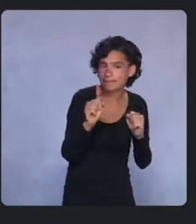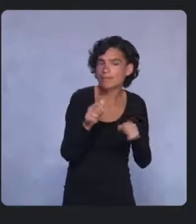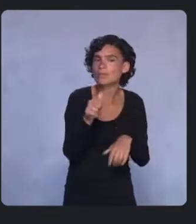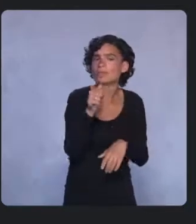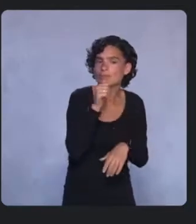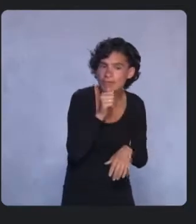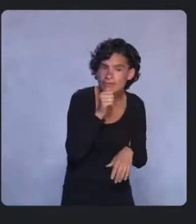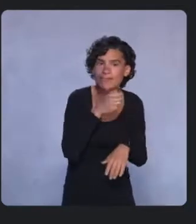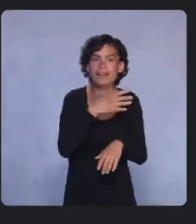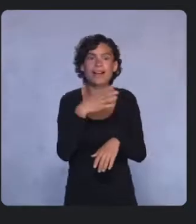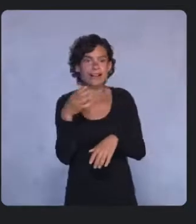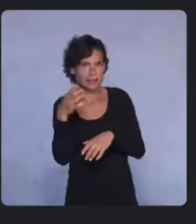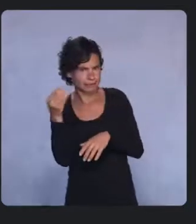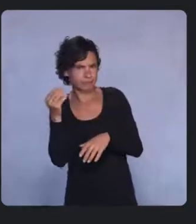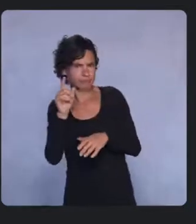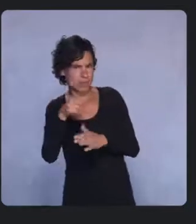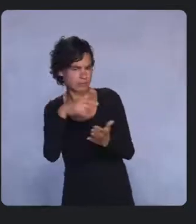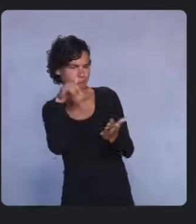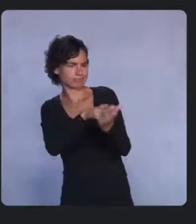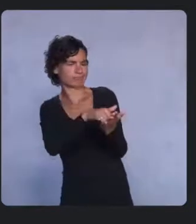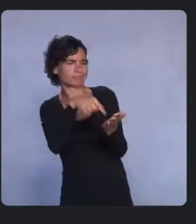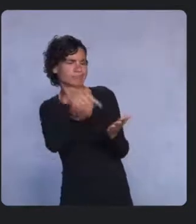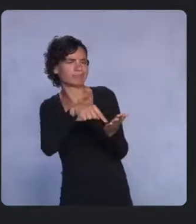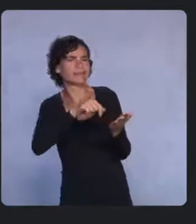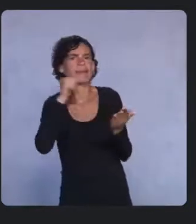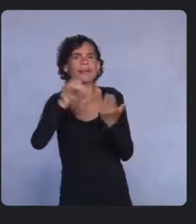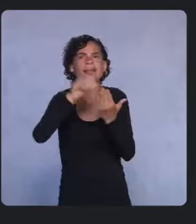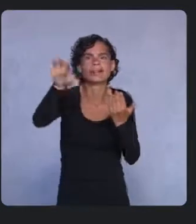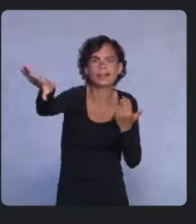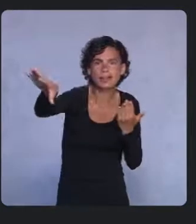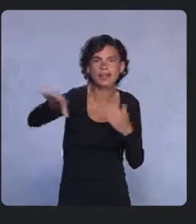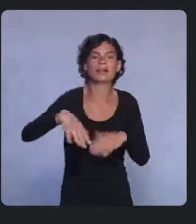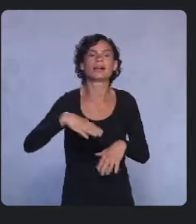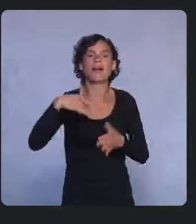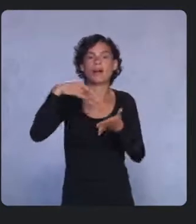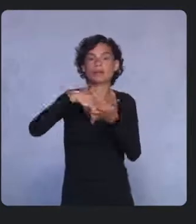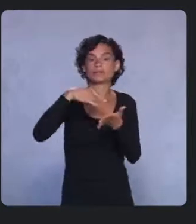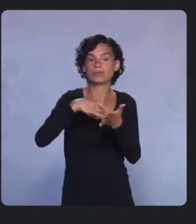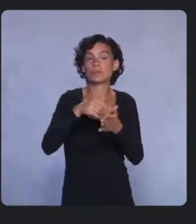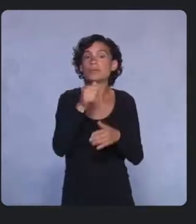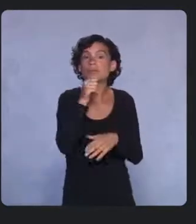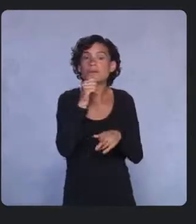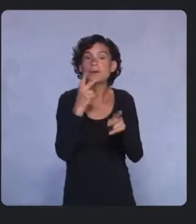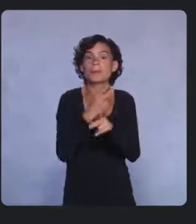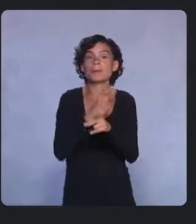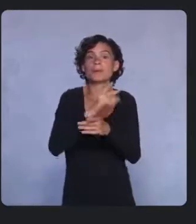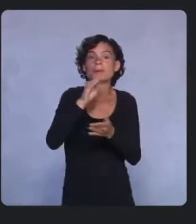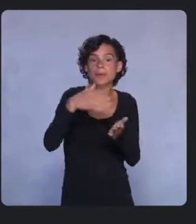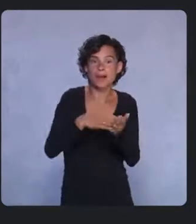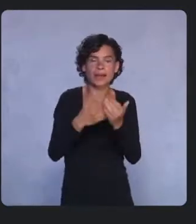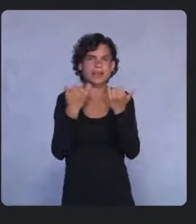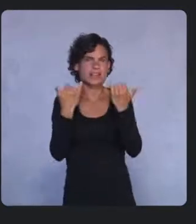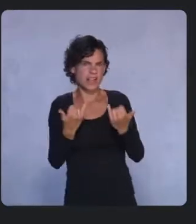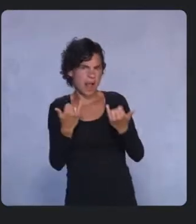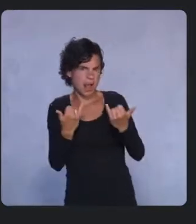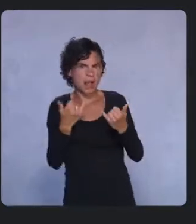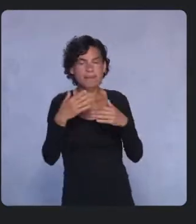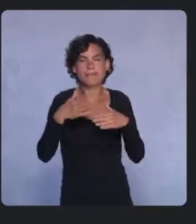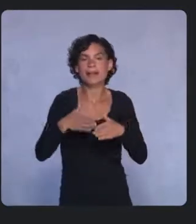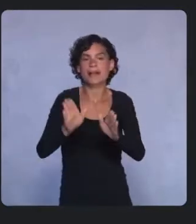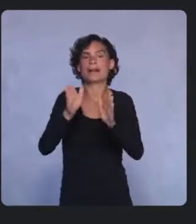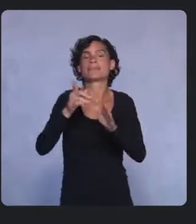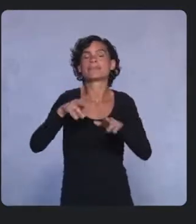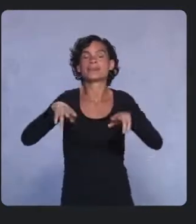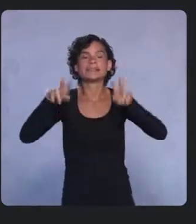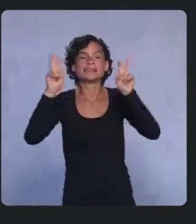and local to your phone. Android's private compute core enables things like Now Playing, which tells you what song is playing